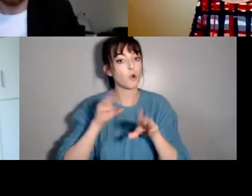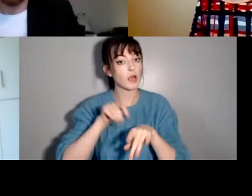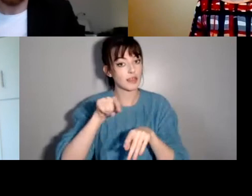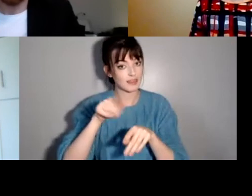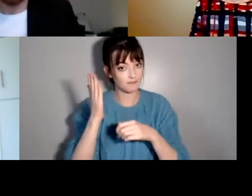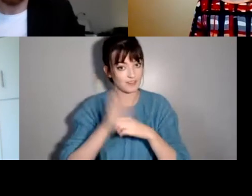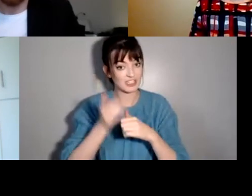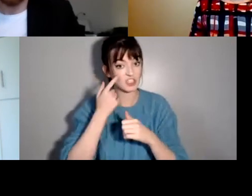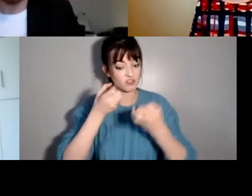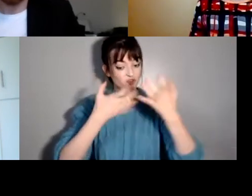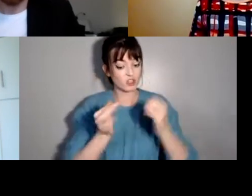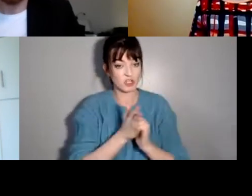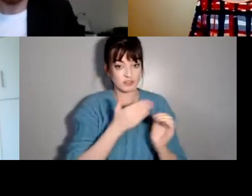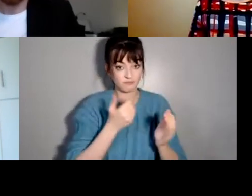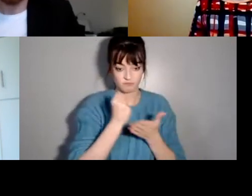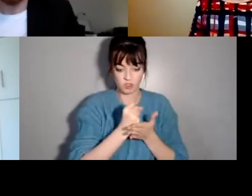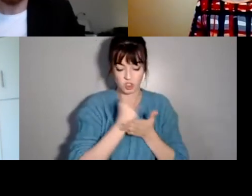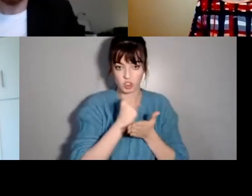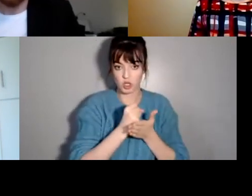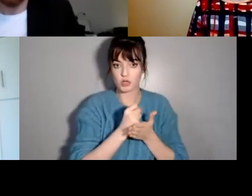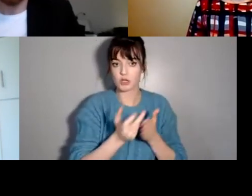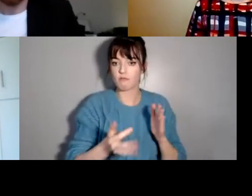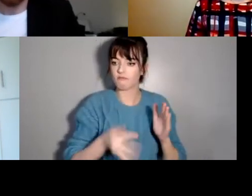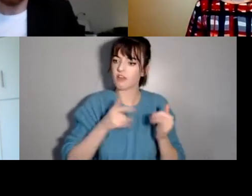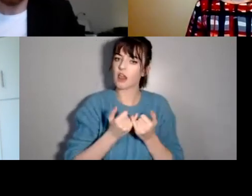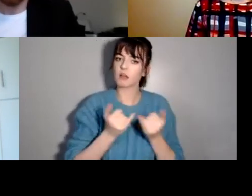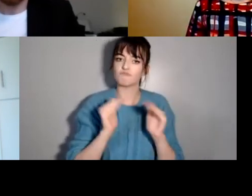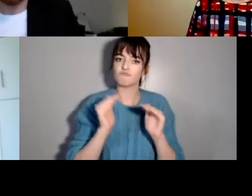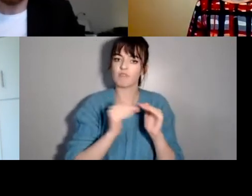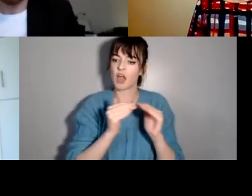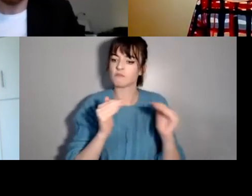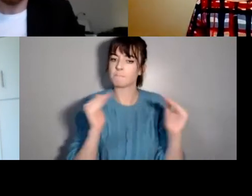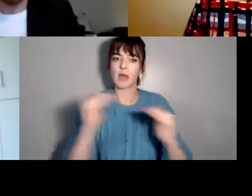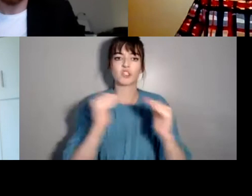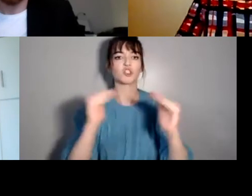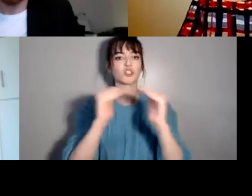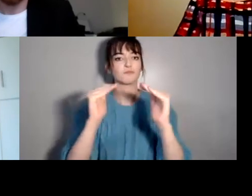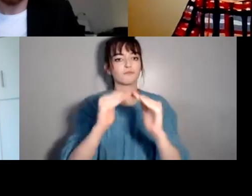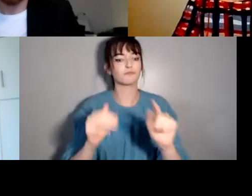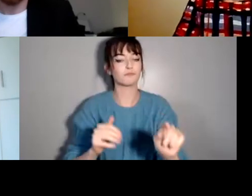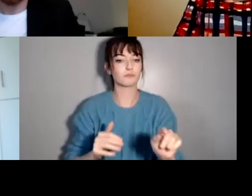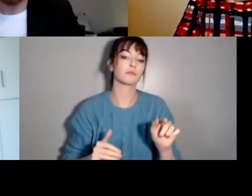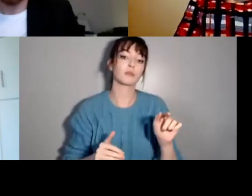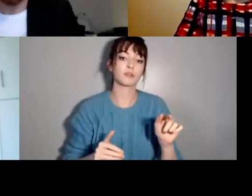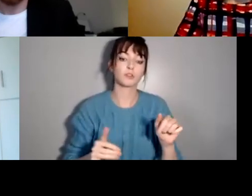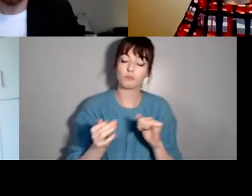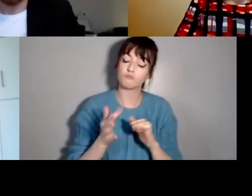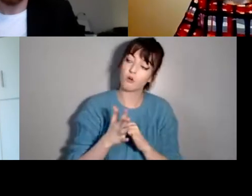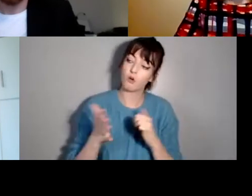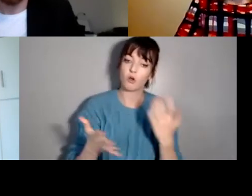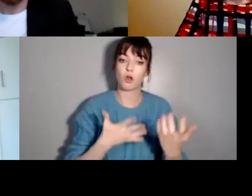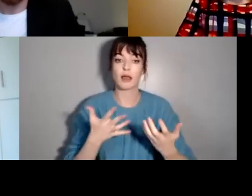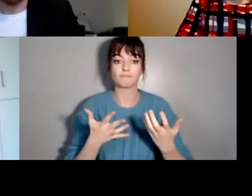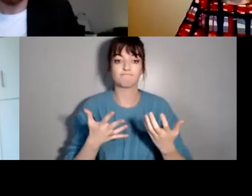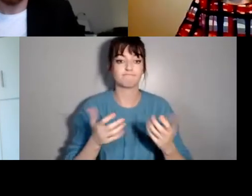of this study and find them, you know, they are in line when you taking into those factors that taking into considerations that they're